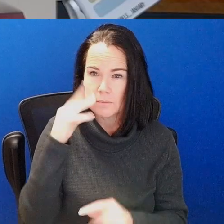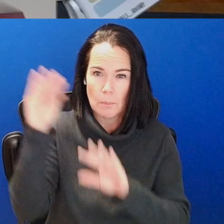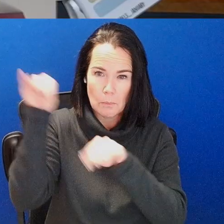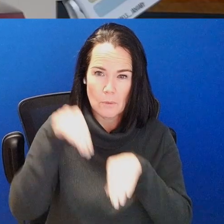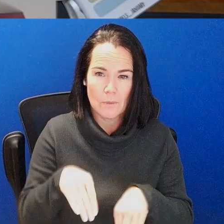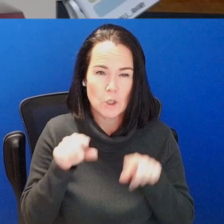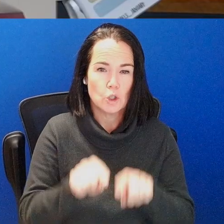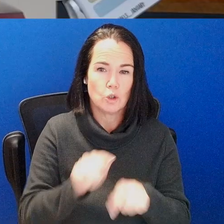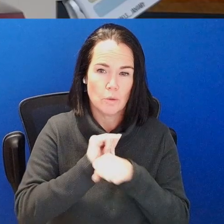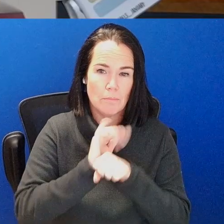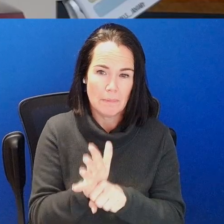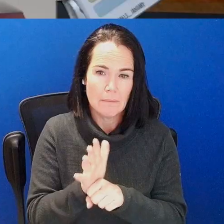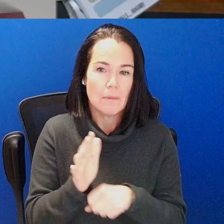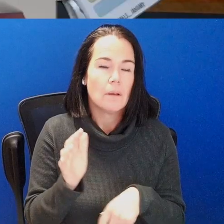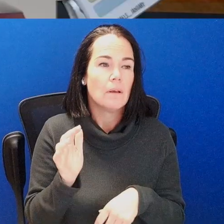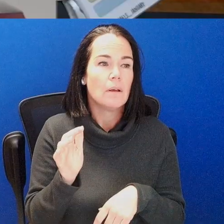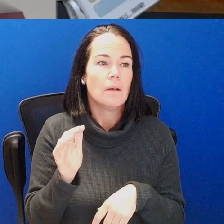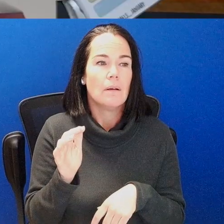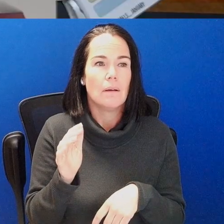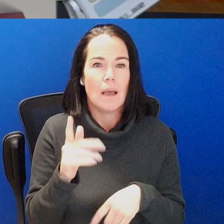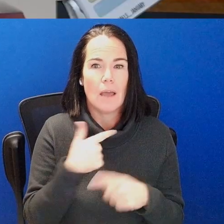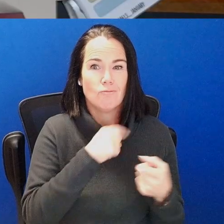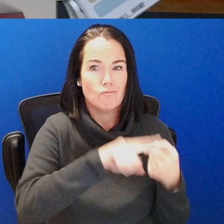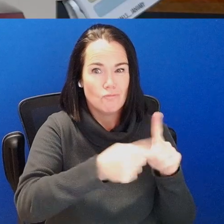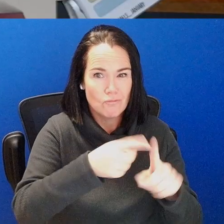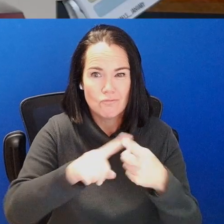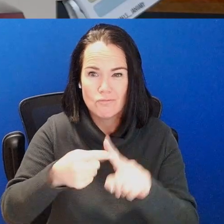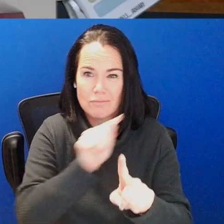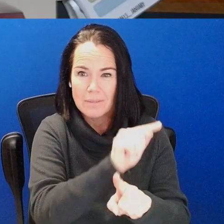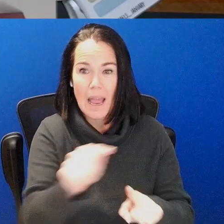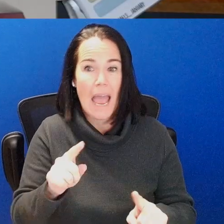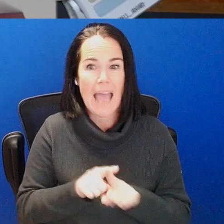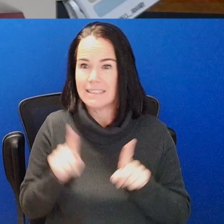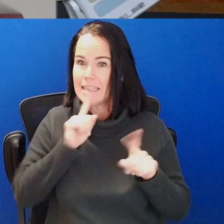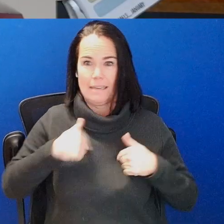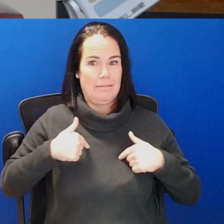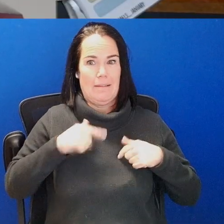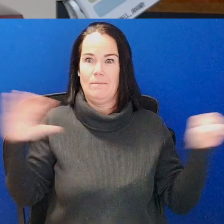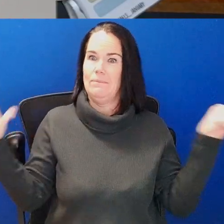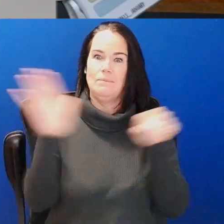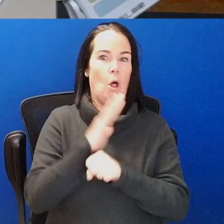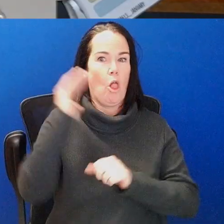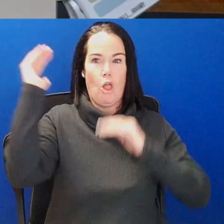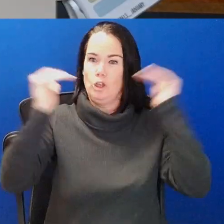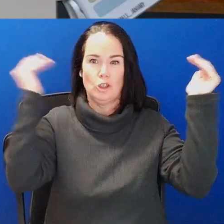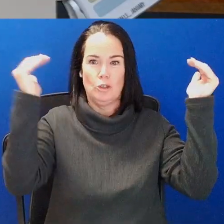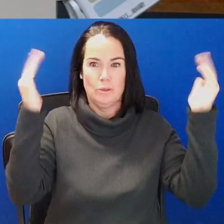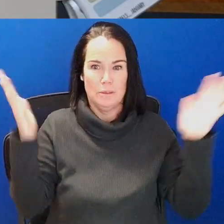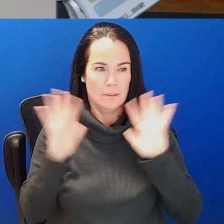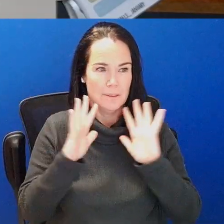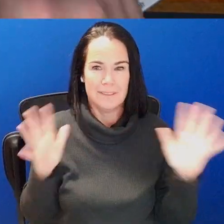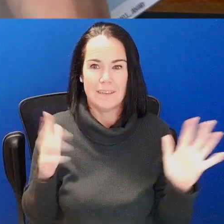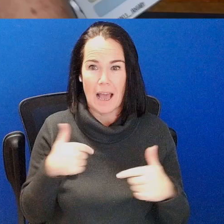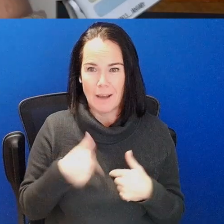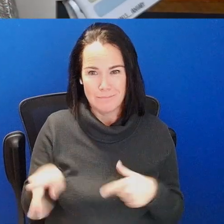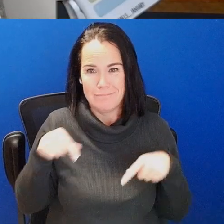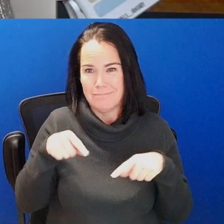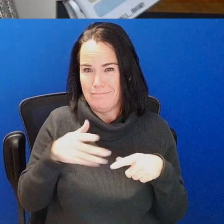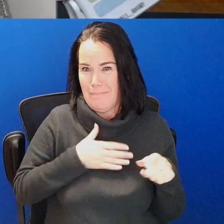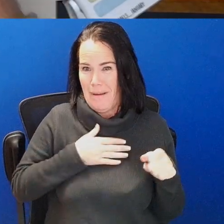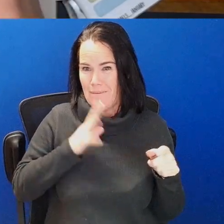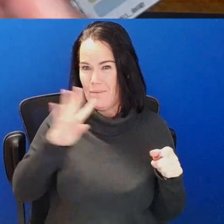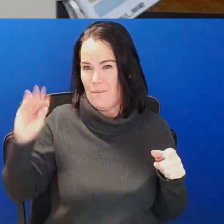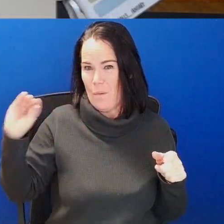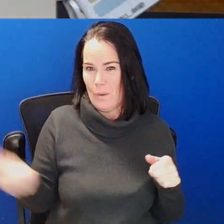experience, like moving here during the pandemic and then making new friends as an absolute grown-up, right? Like, hi, I'm